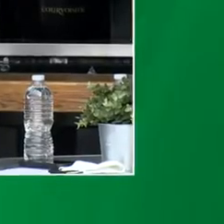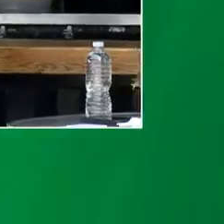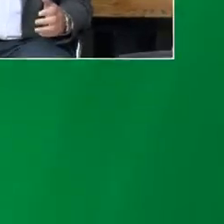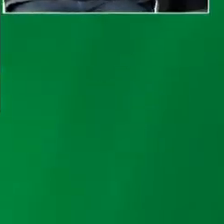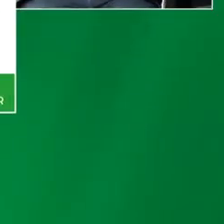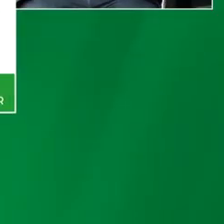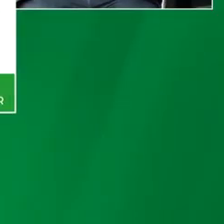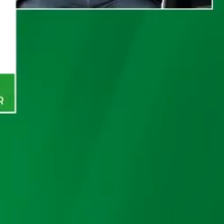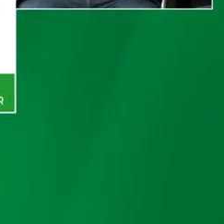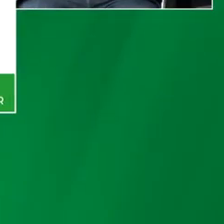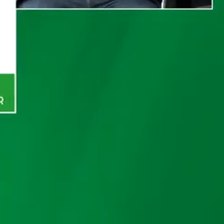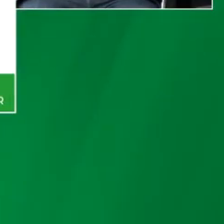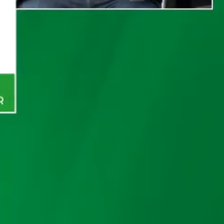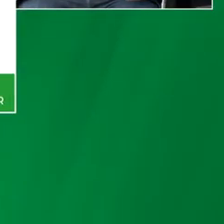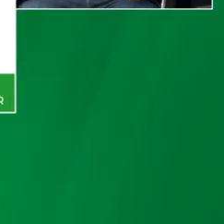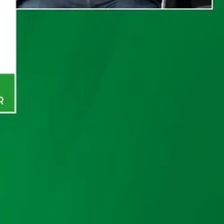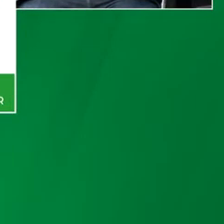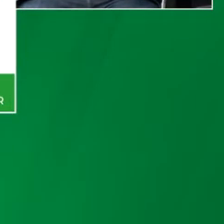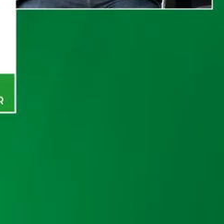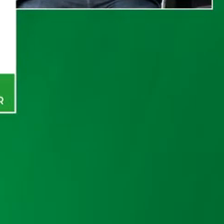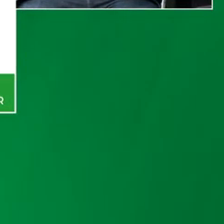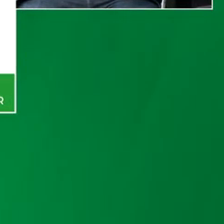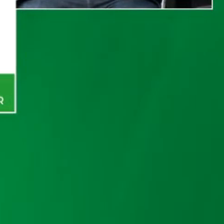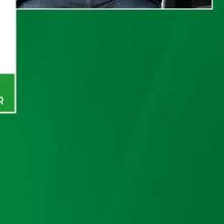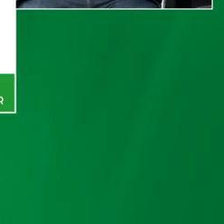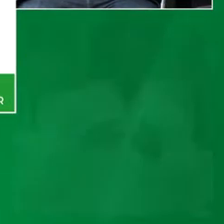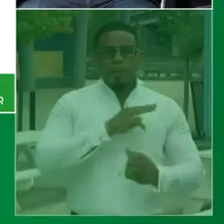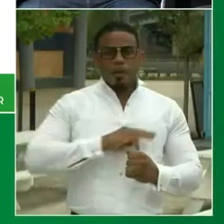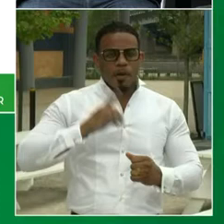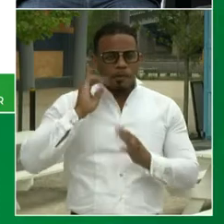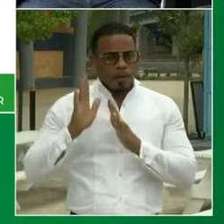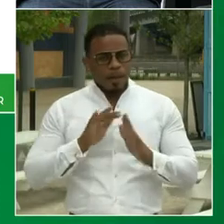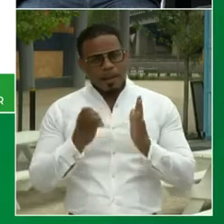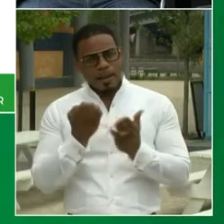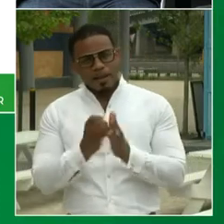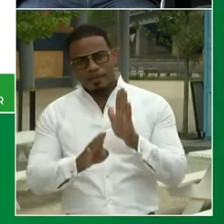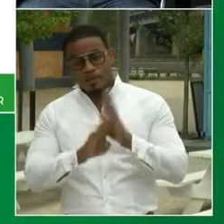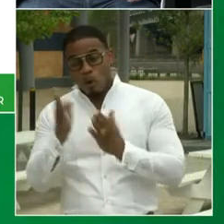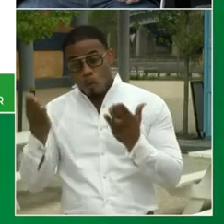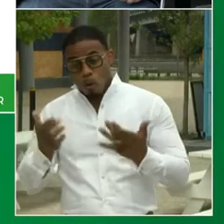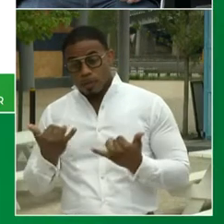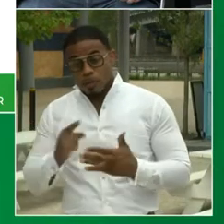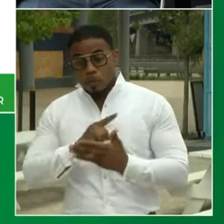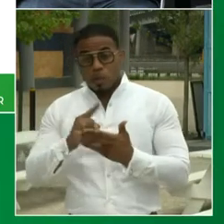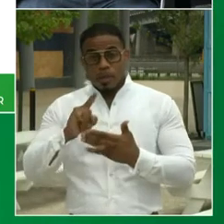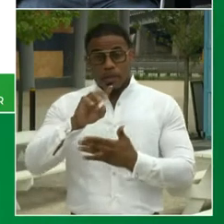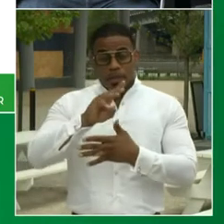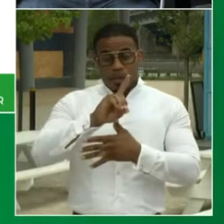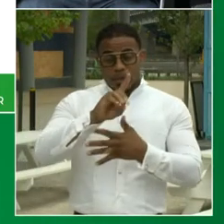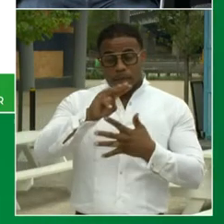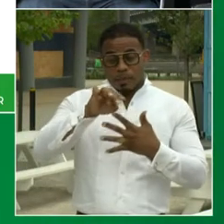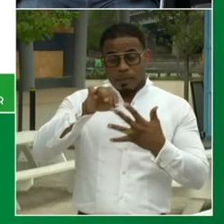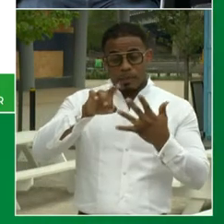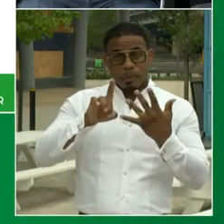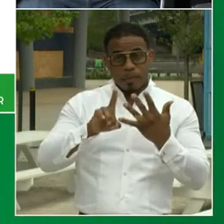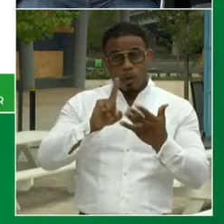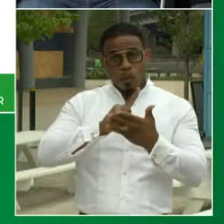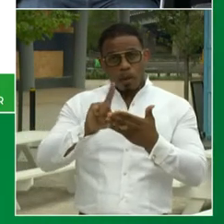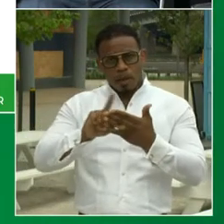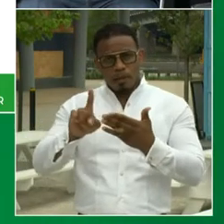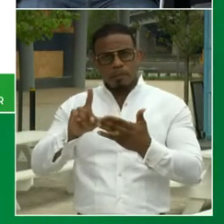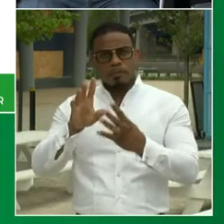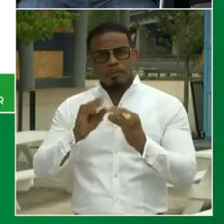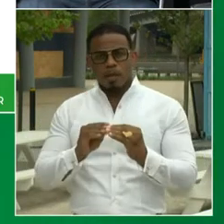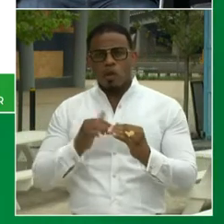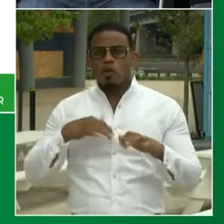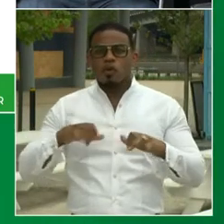Good afternoon. I'm John Falchicchio, Deputy Mayor for Planning and Economic Development, and welcome to this week's DMPED Weekly Recovery Check-In. We